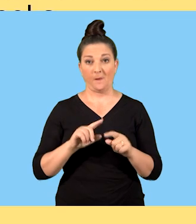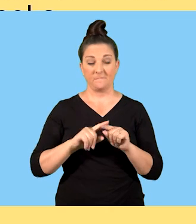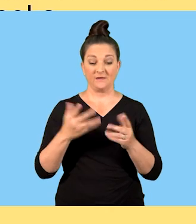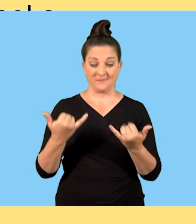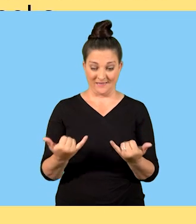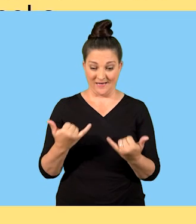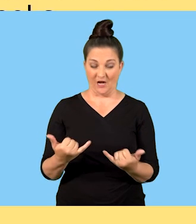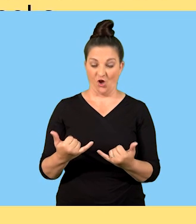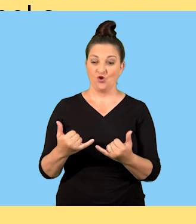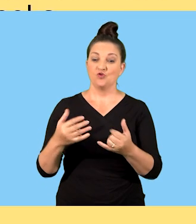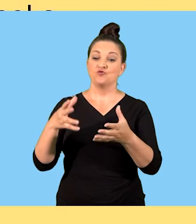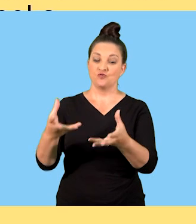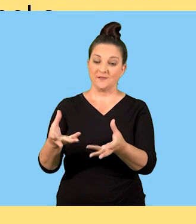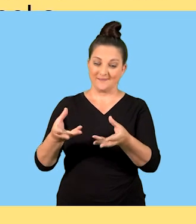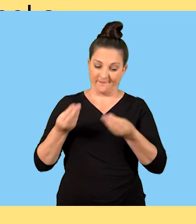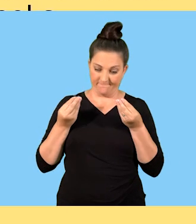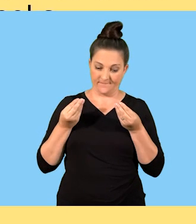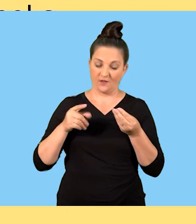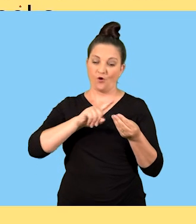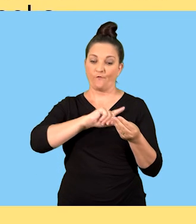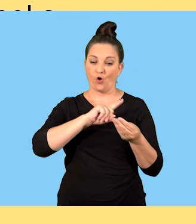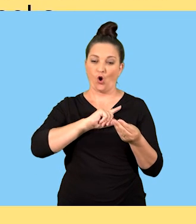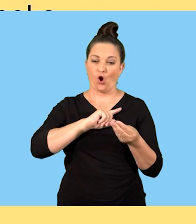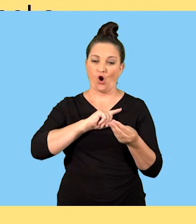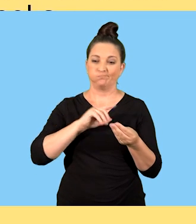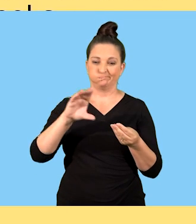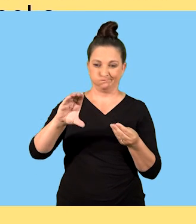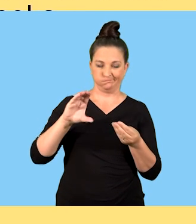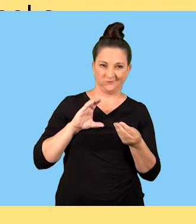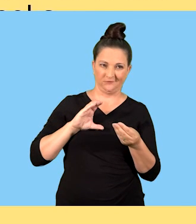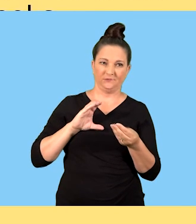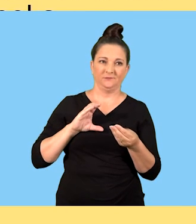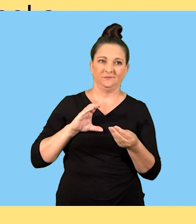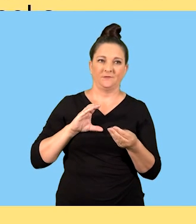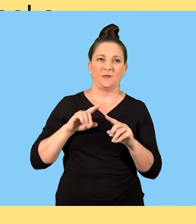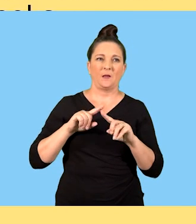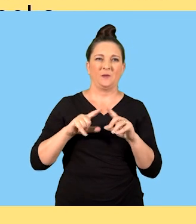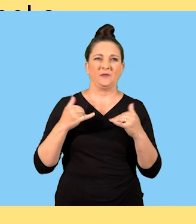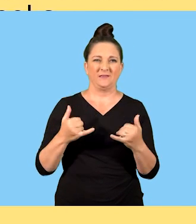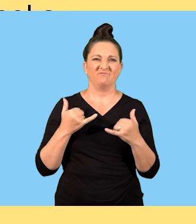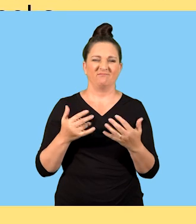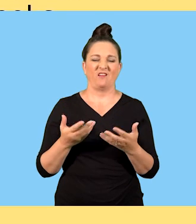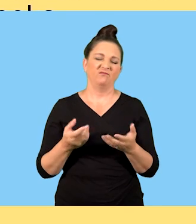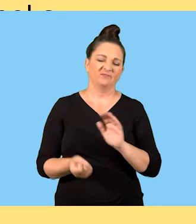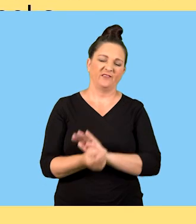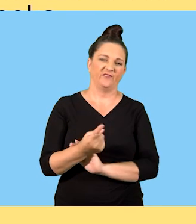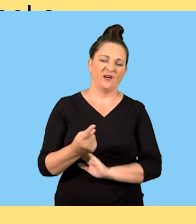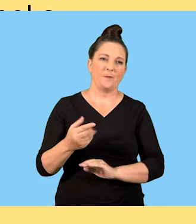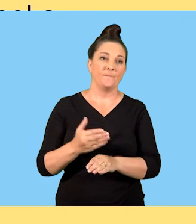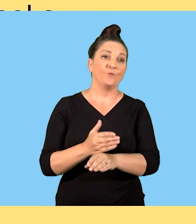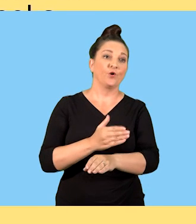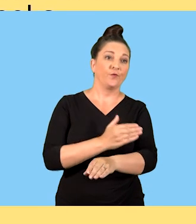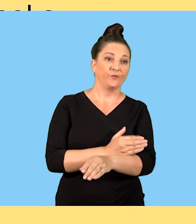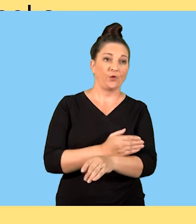received from a debtor whose account had previously been written off. Here is our bank, and the moment you